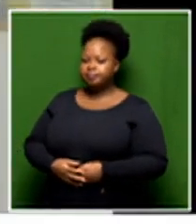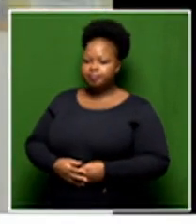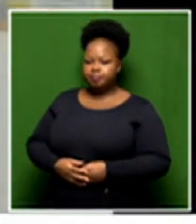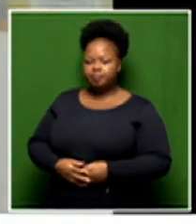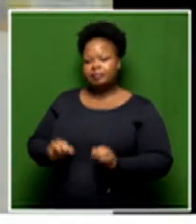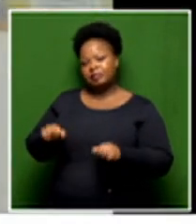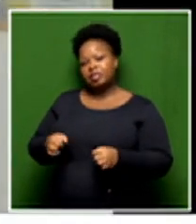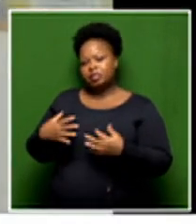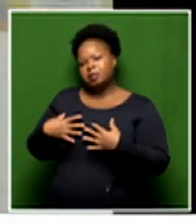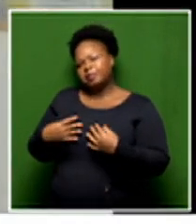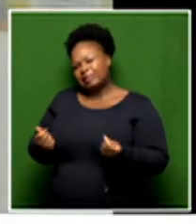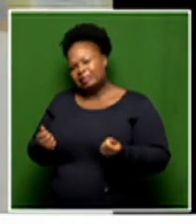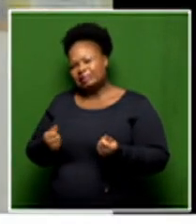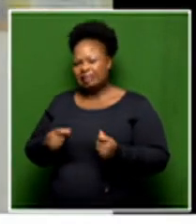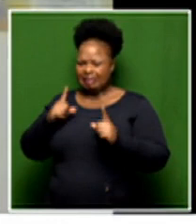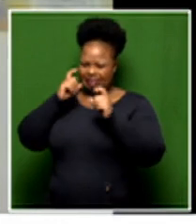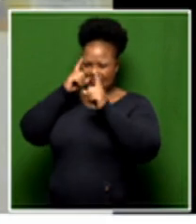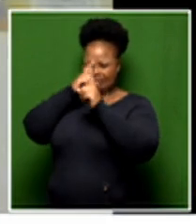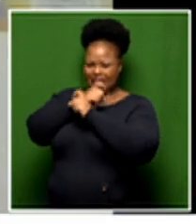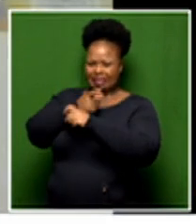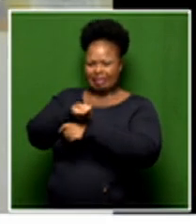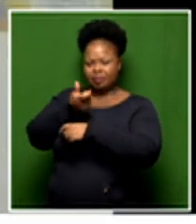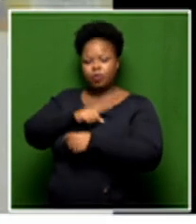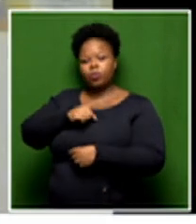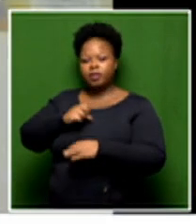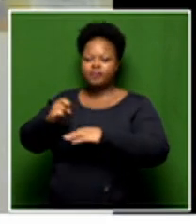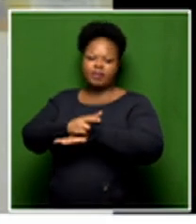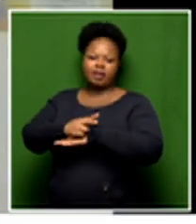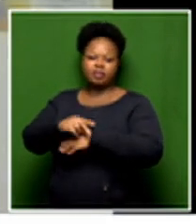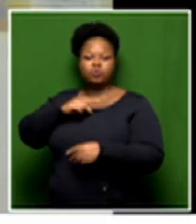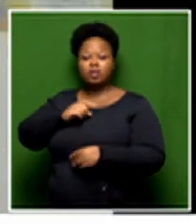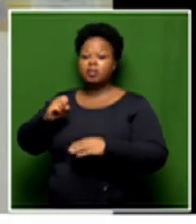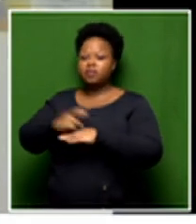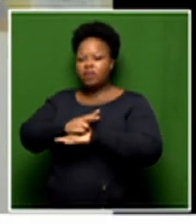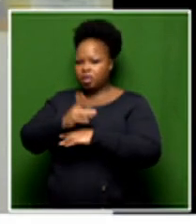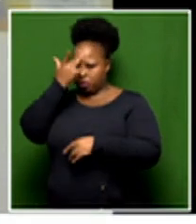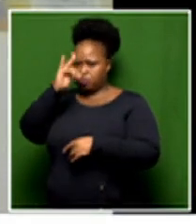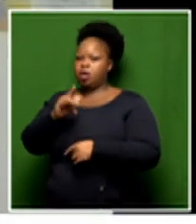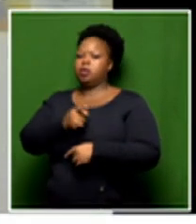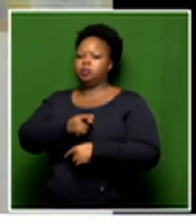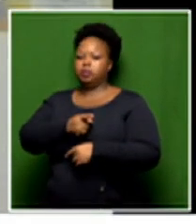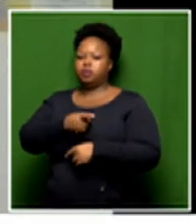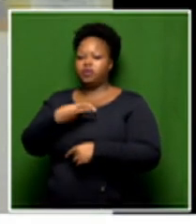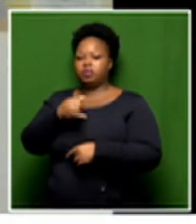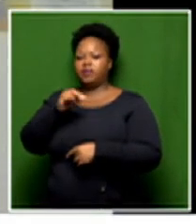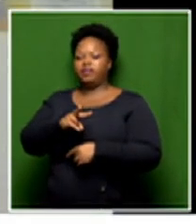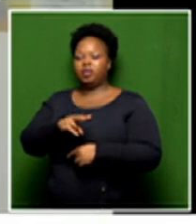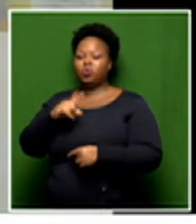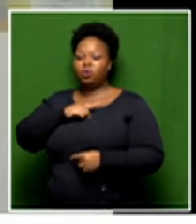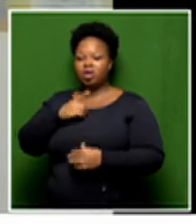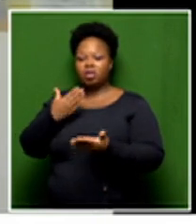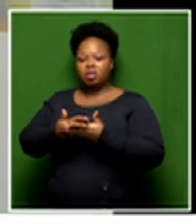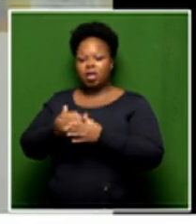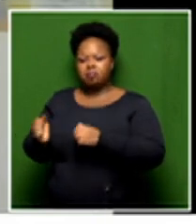Yeah, a cure is tricky, and it's tricky because of the virus is quite smart. It can remain